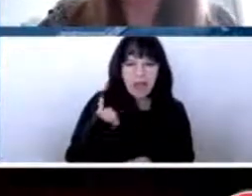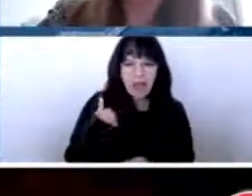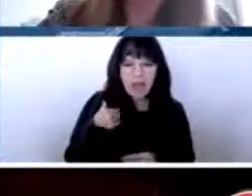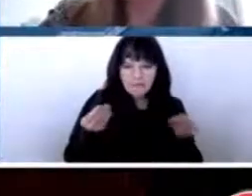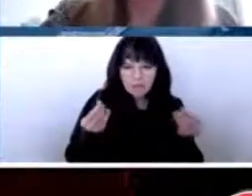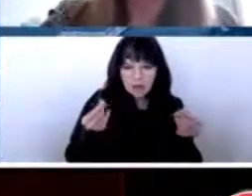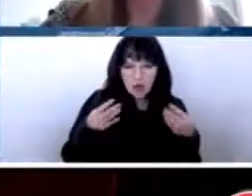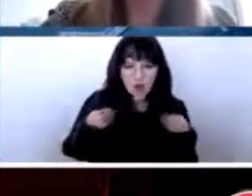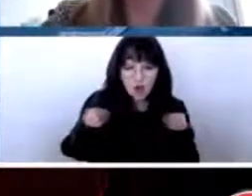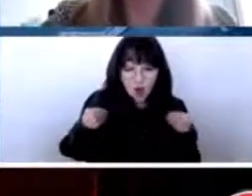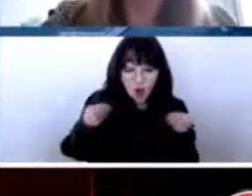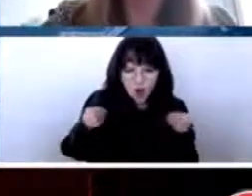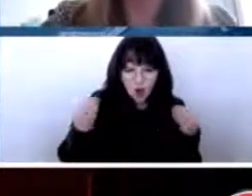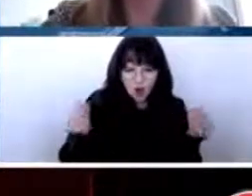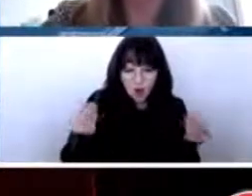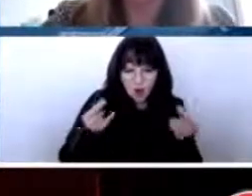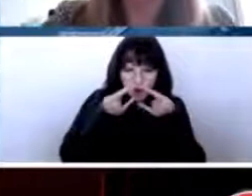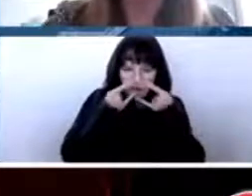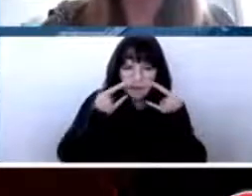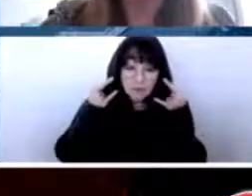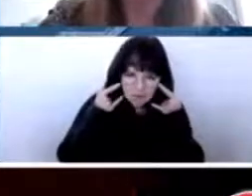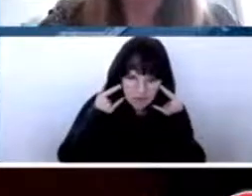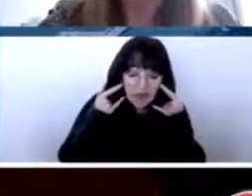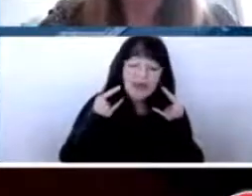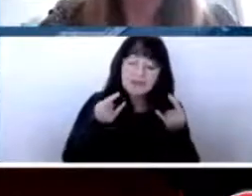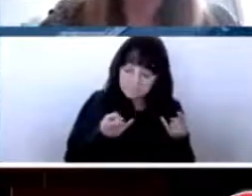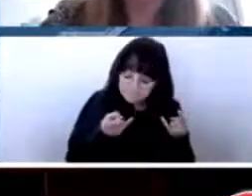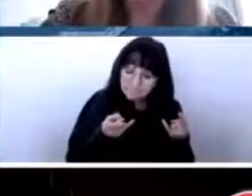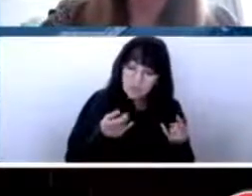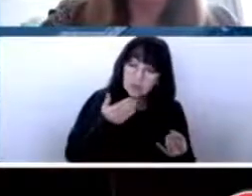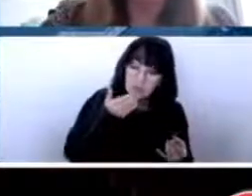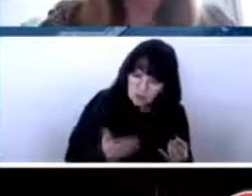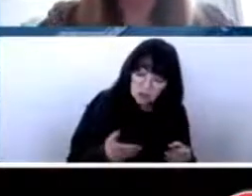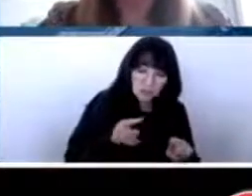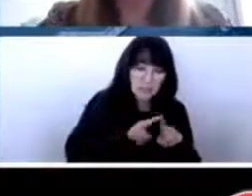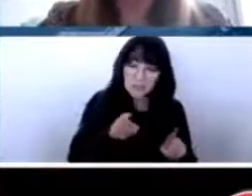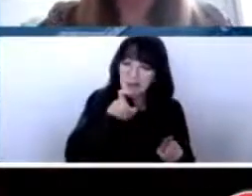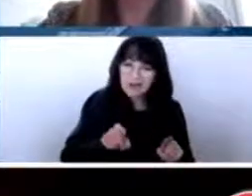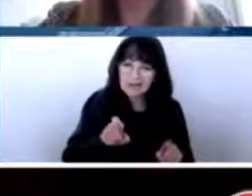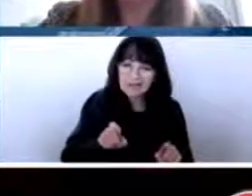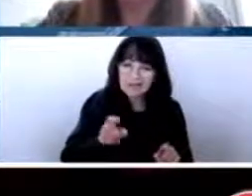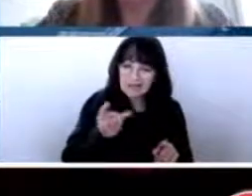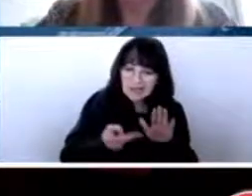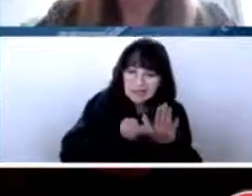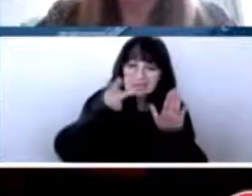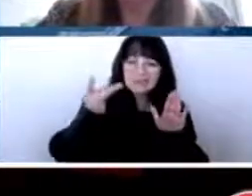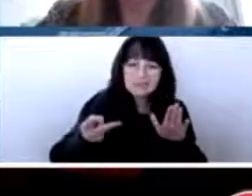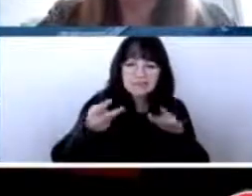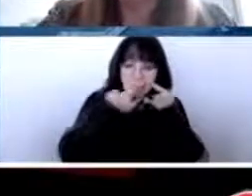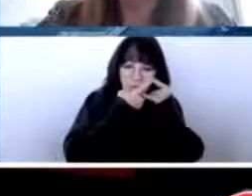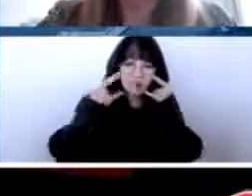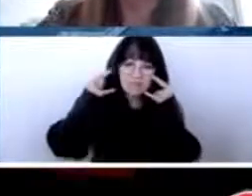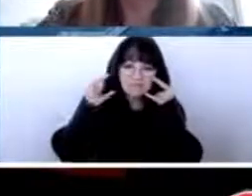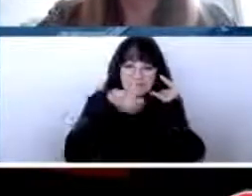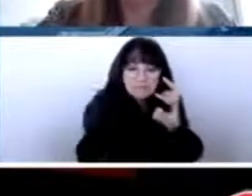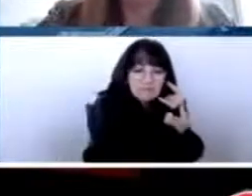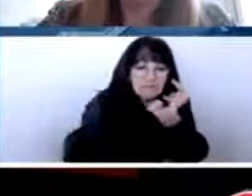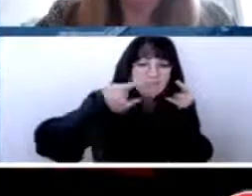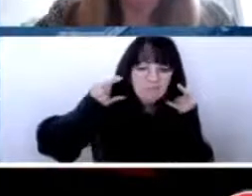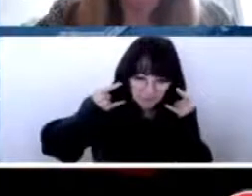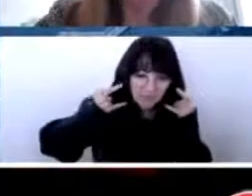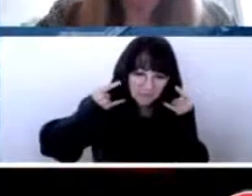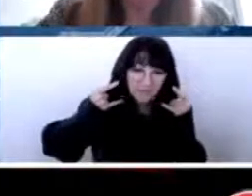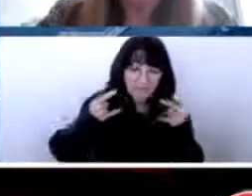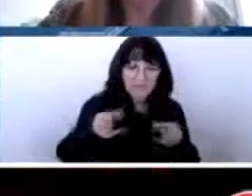surgical masks. A lot of people use those surgical masks. But again, you have to make sure that they are multiple